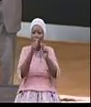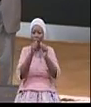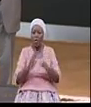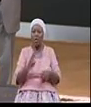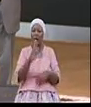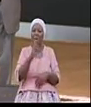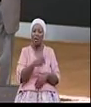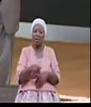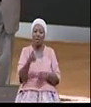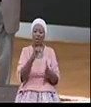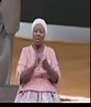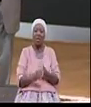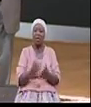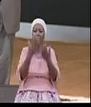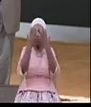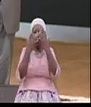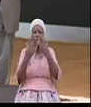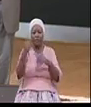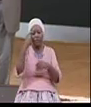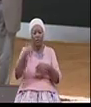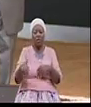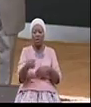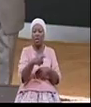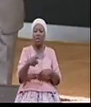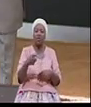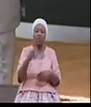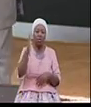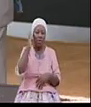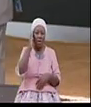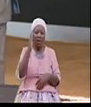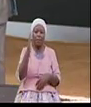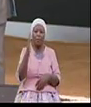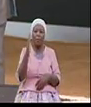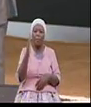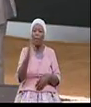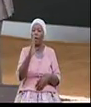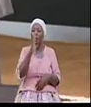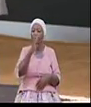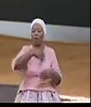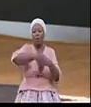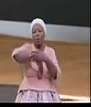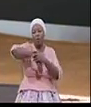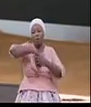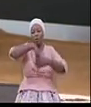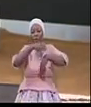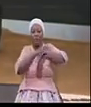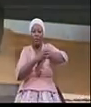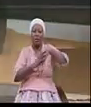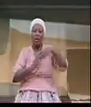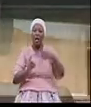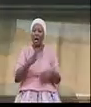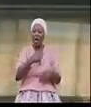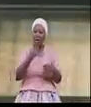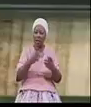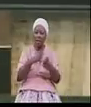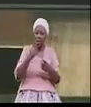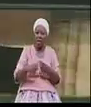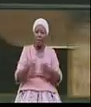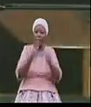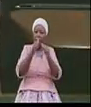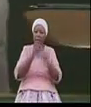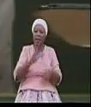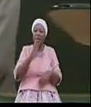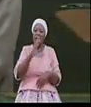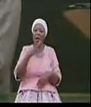that mourn, for they shall be comforted. And then, blessed are